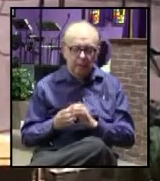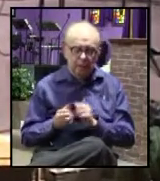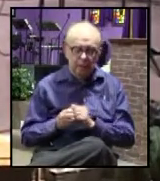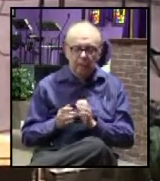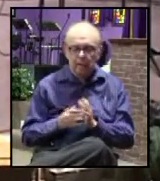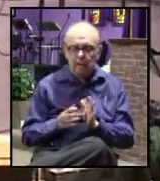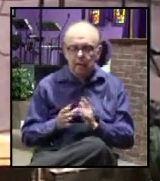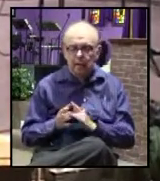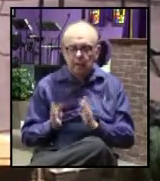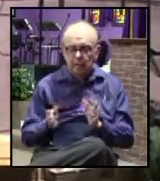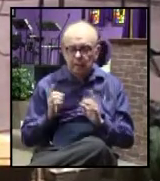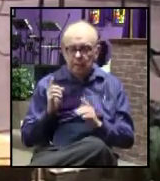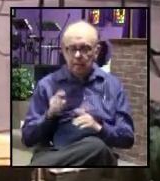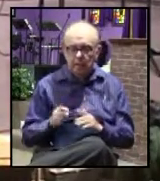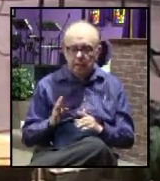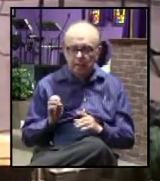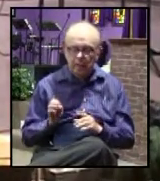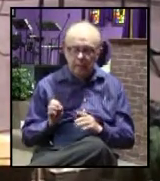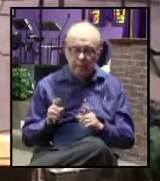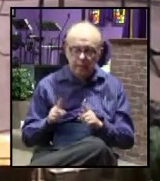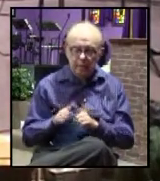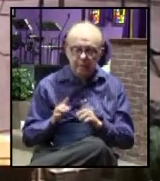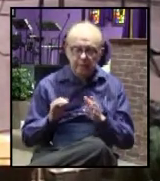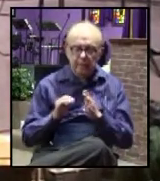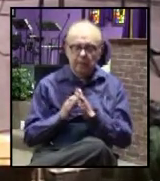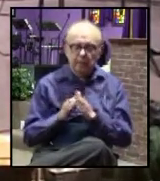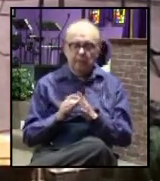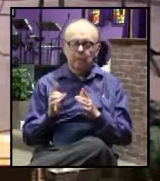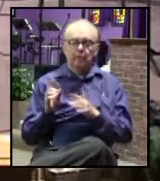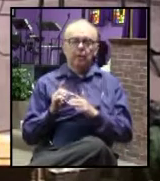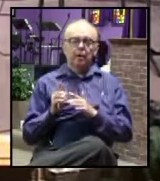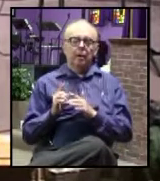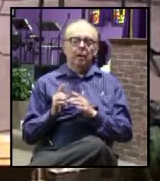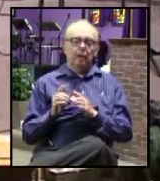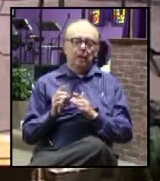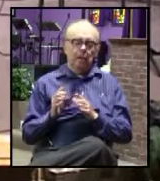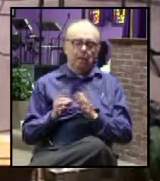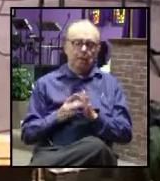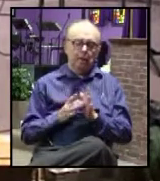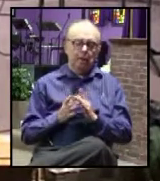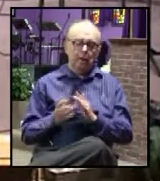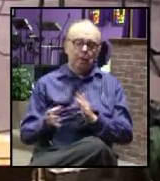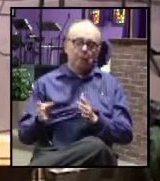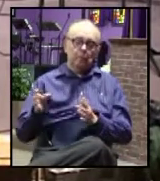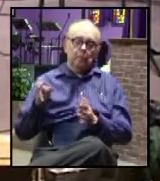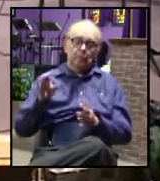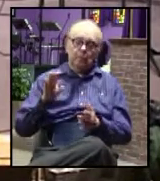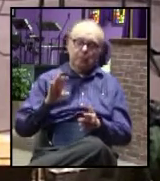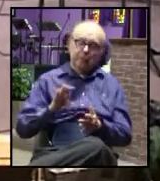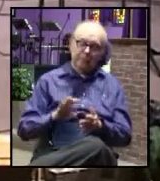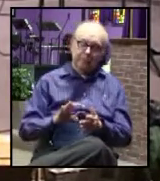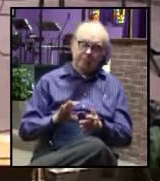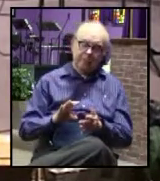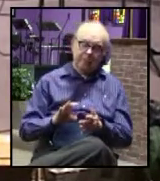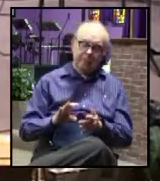with Jesus is supposed to be like this, where he pours out.